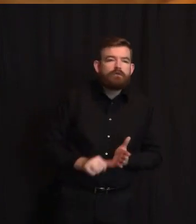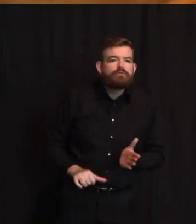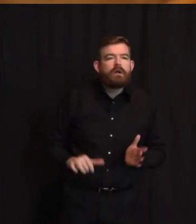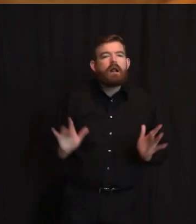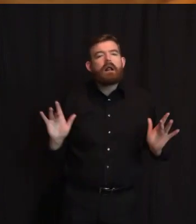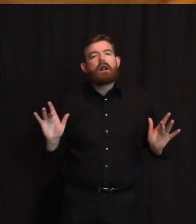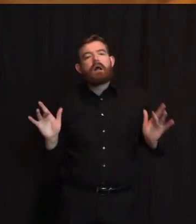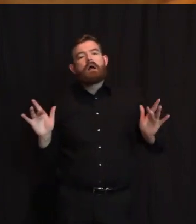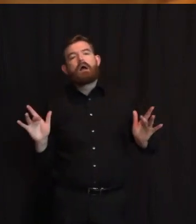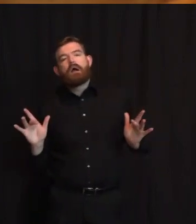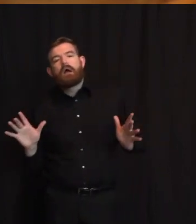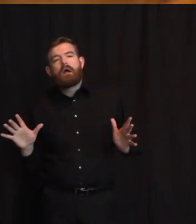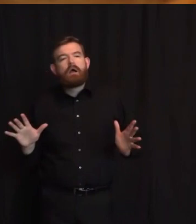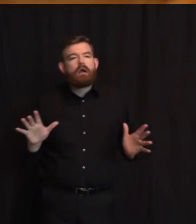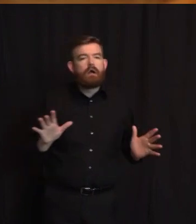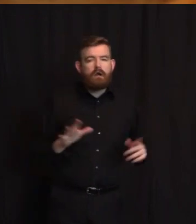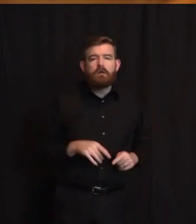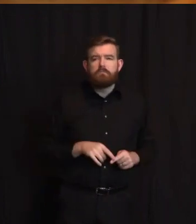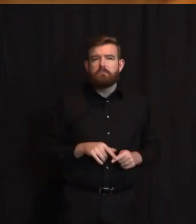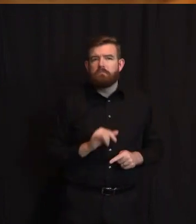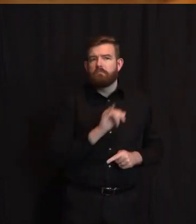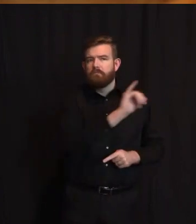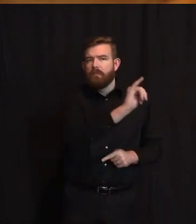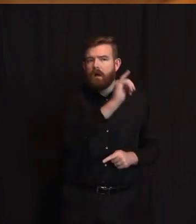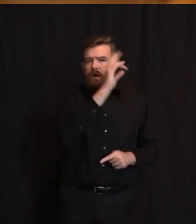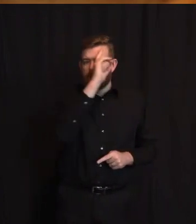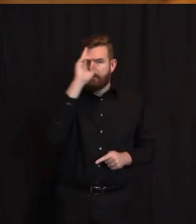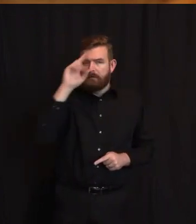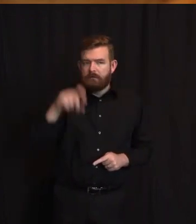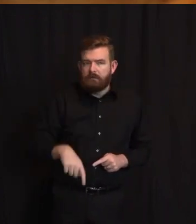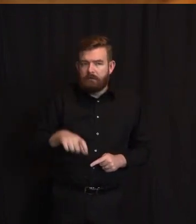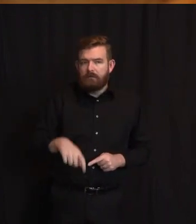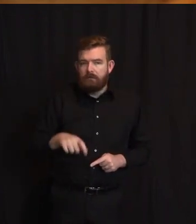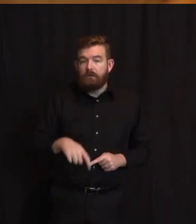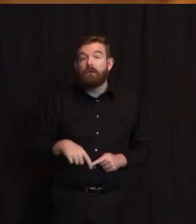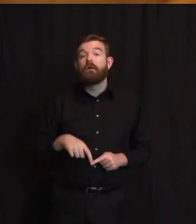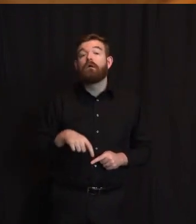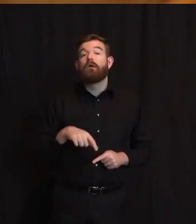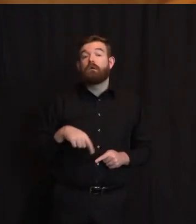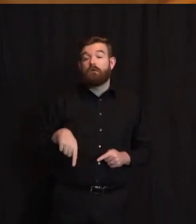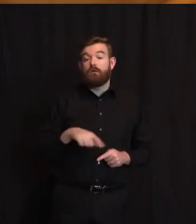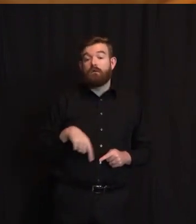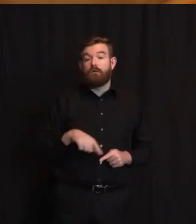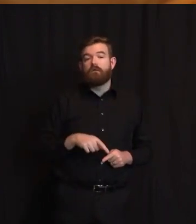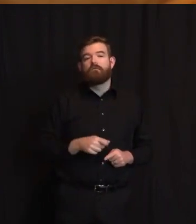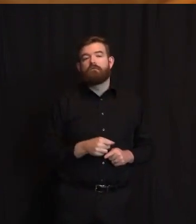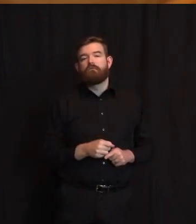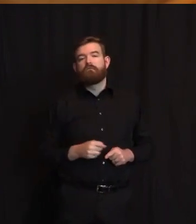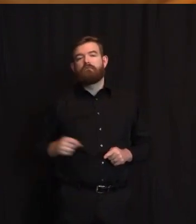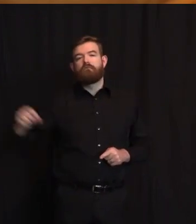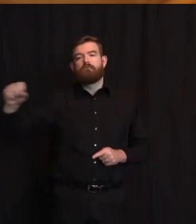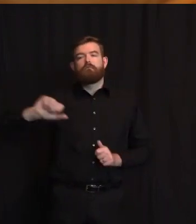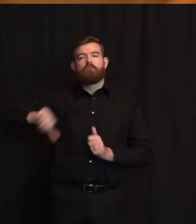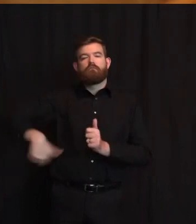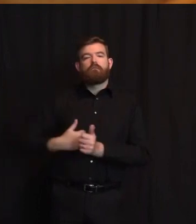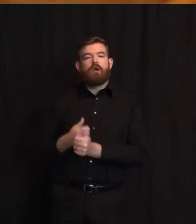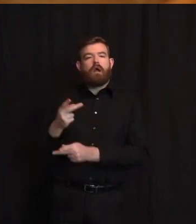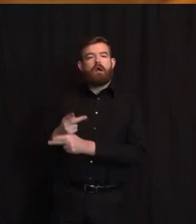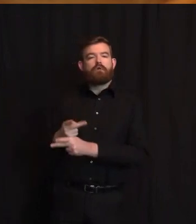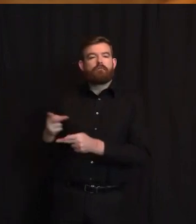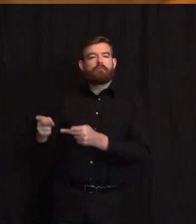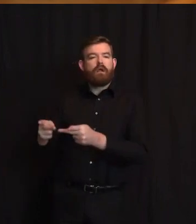hospital stay. These patients will go to the alternative care sites, we're calling them the bricks and mortar care sites